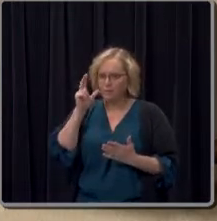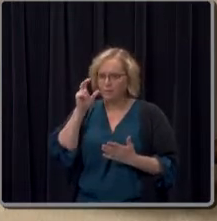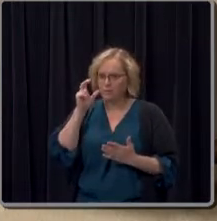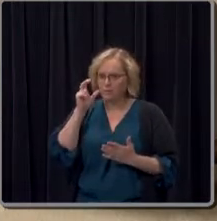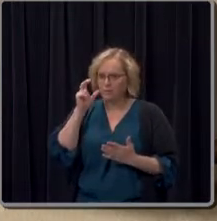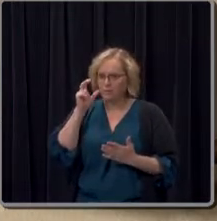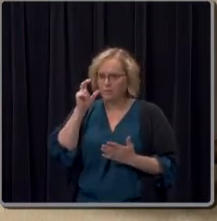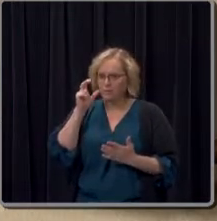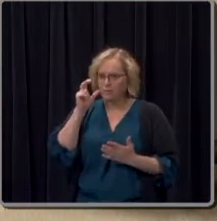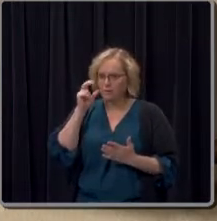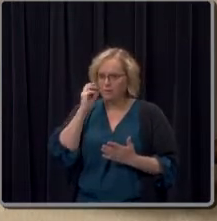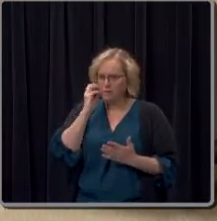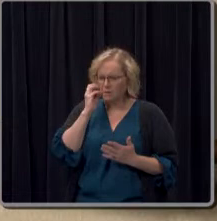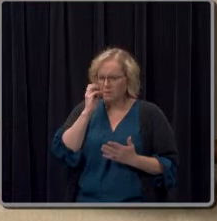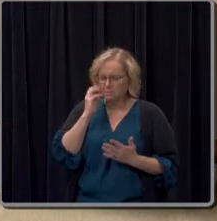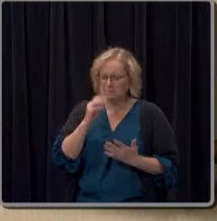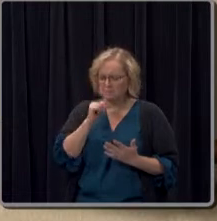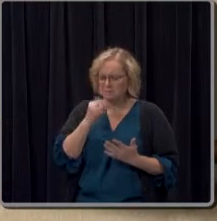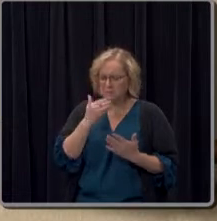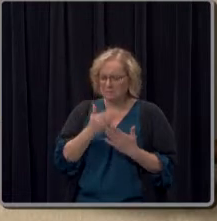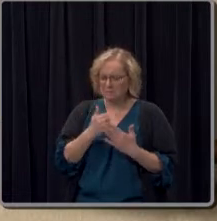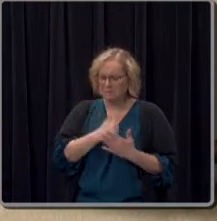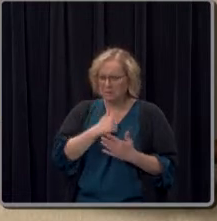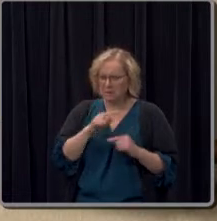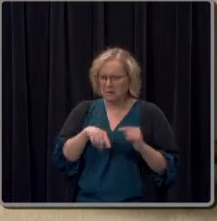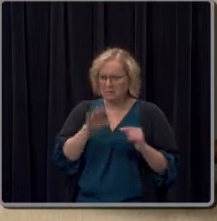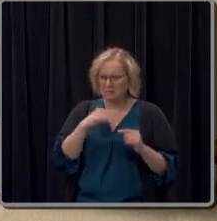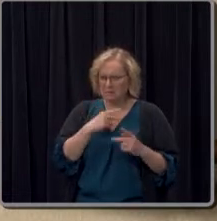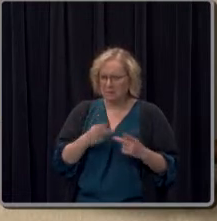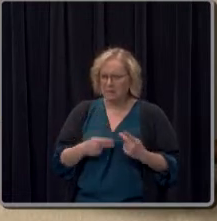This is not good. Sorry. I can't find my spot.